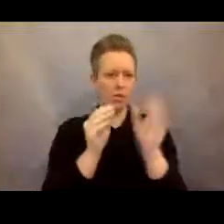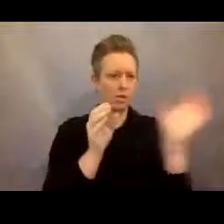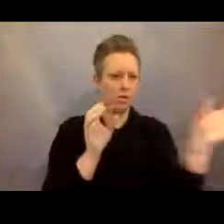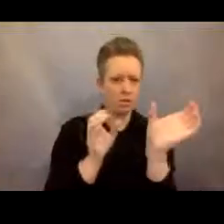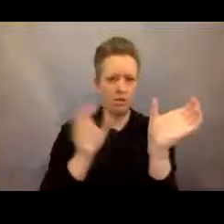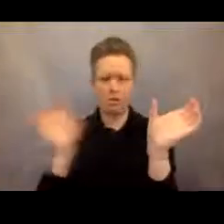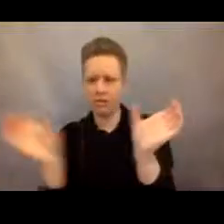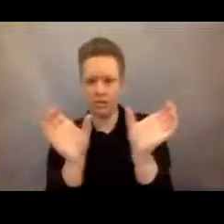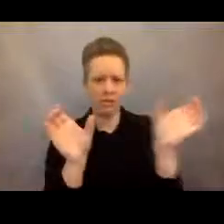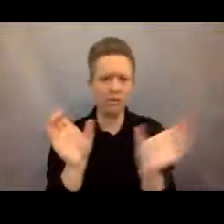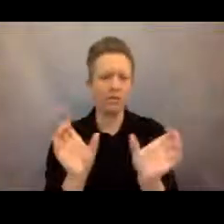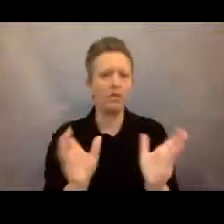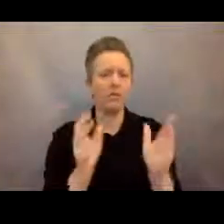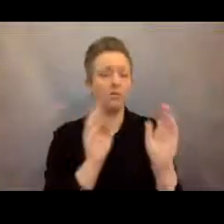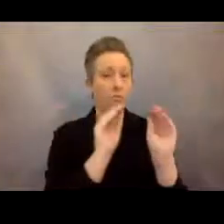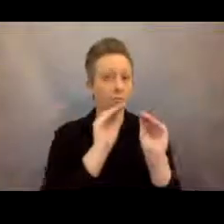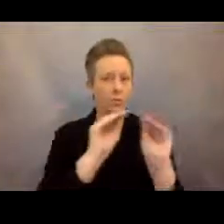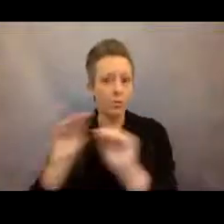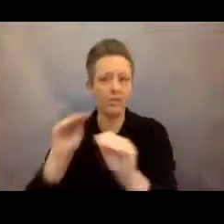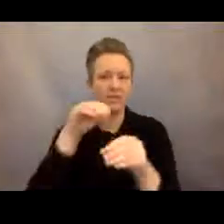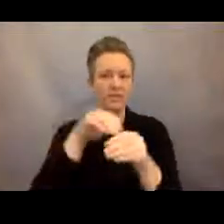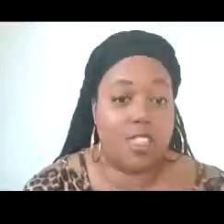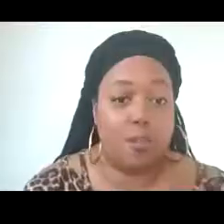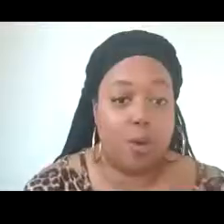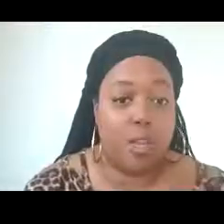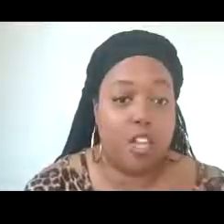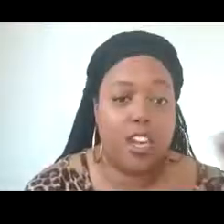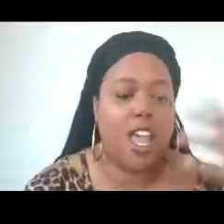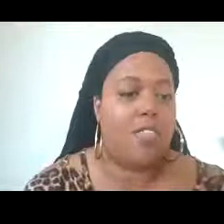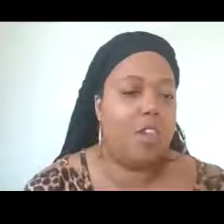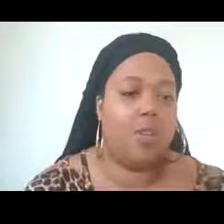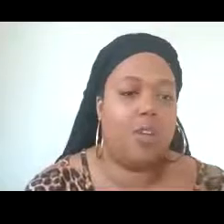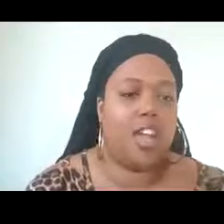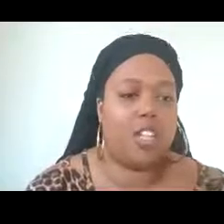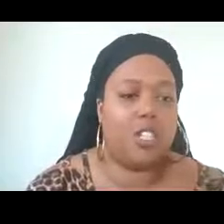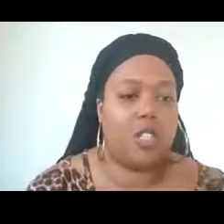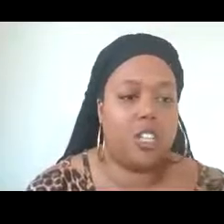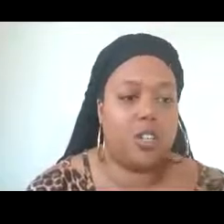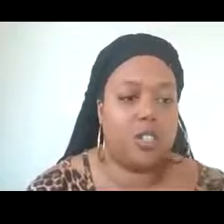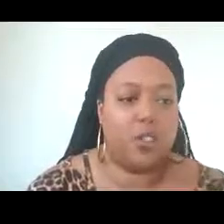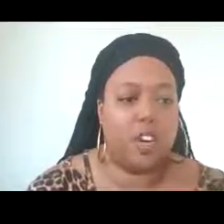something traumatic. You might have been just trying to survive in the moment, and then you're being asked to retell your story.